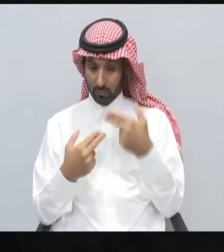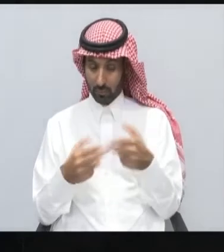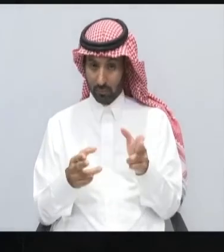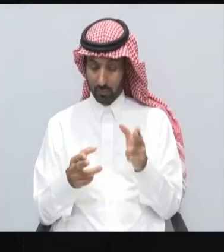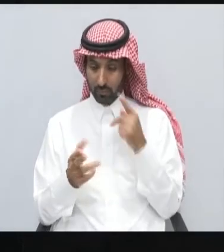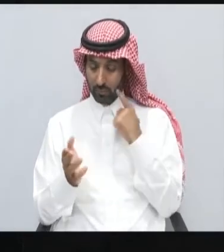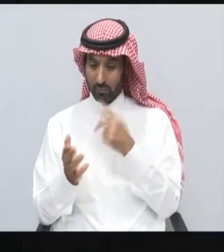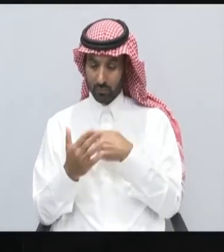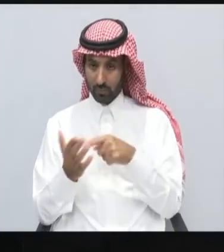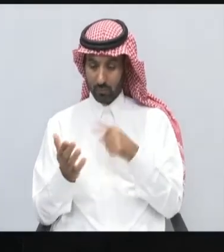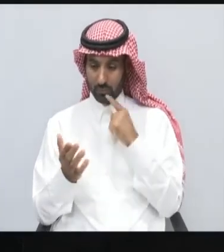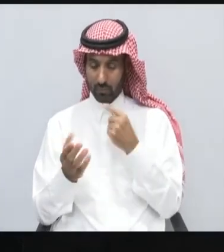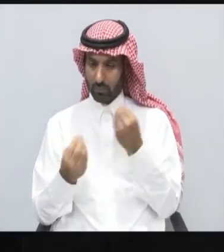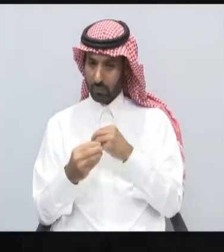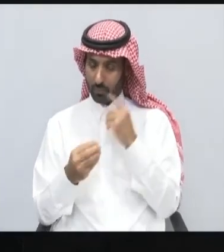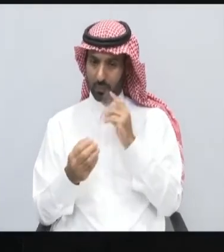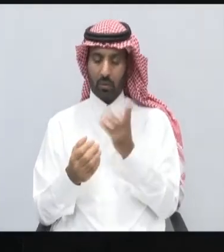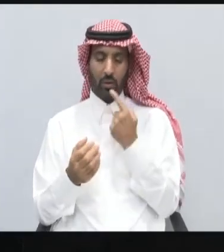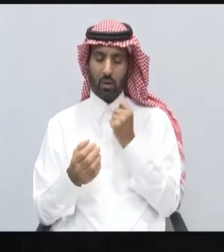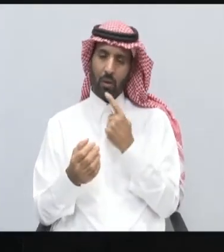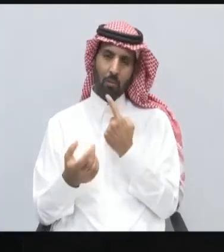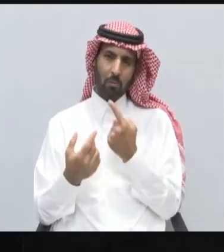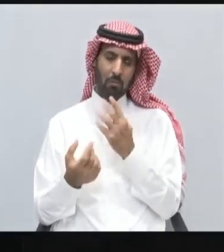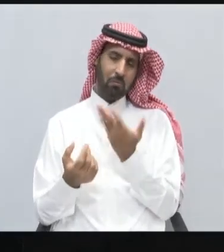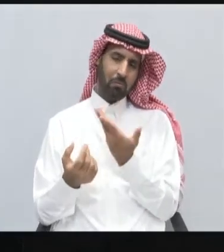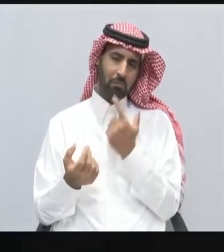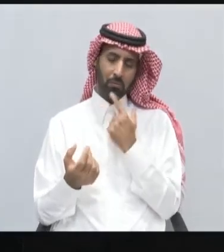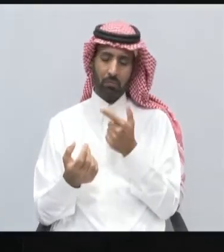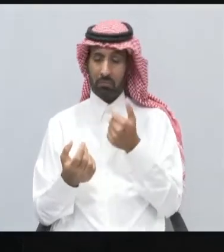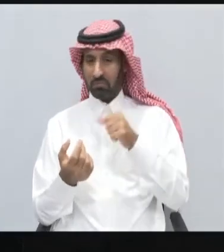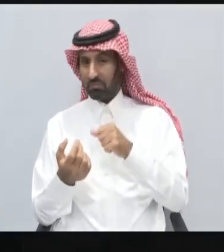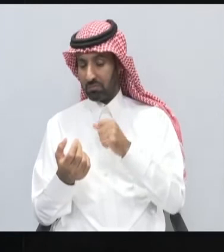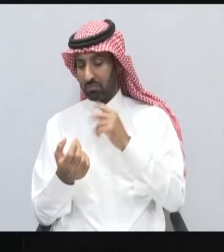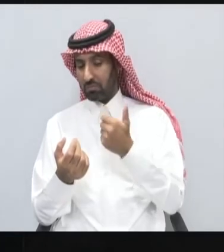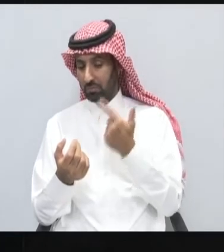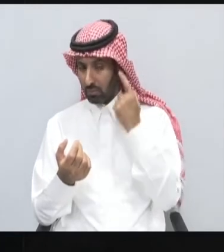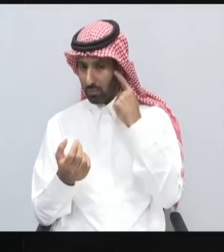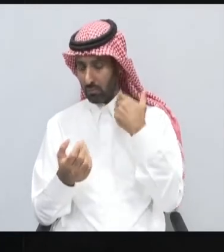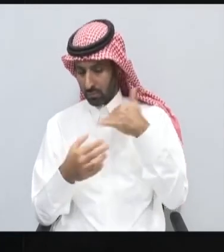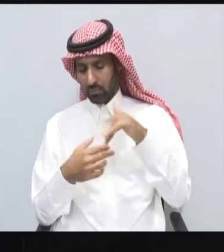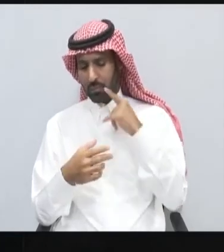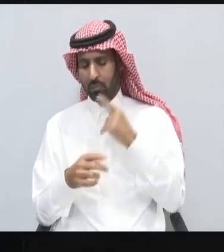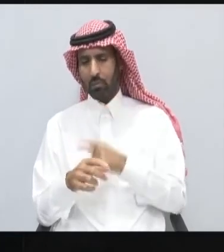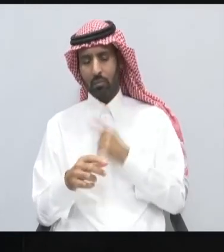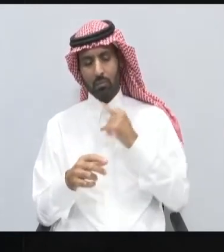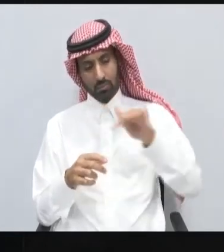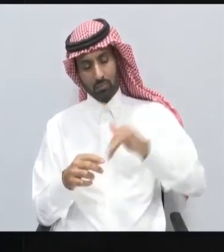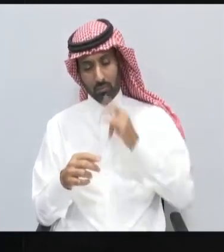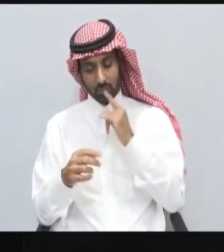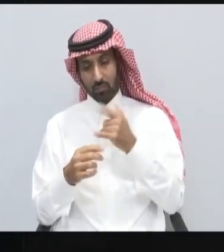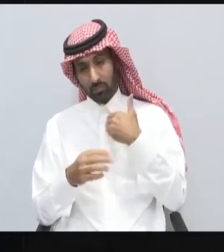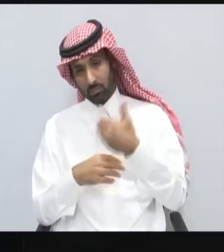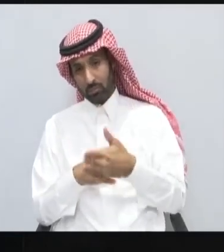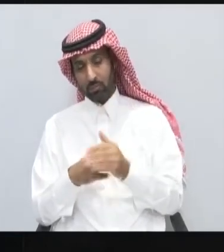with the reading or you have another opinion? You think maybe I miss, it's okay. I'm in a hurry, I can close the elevator and